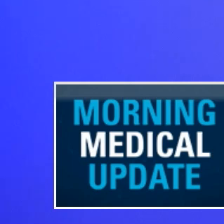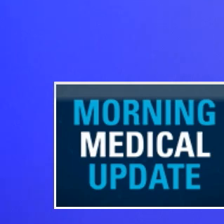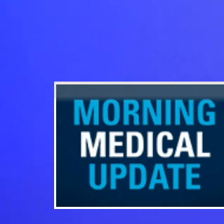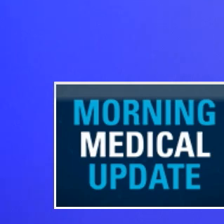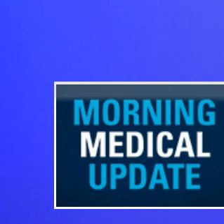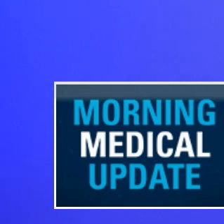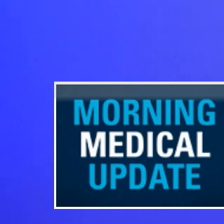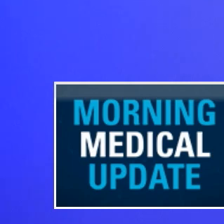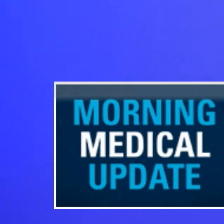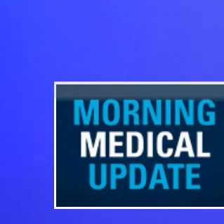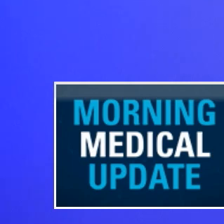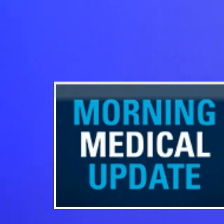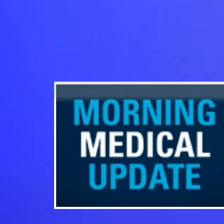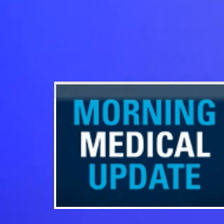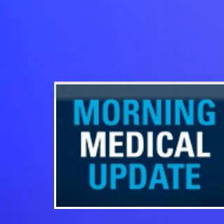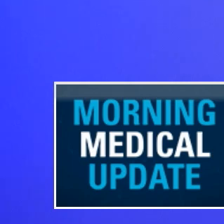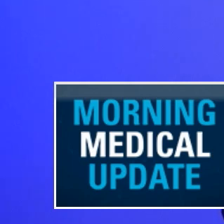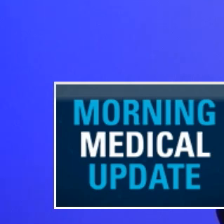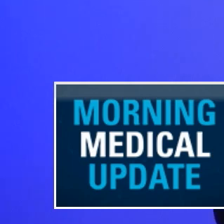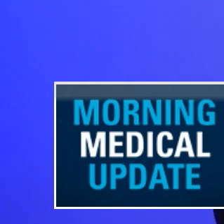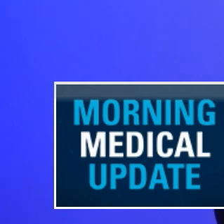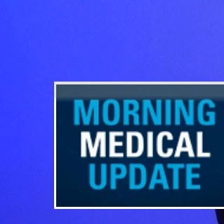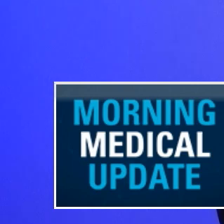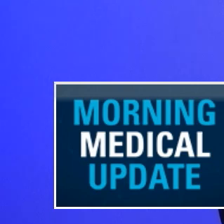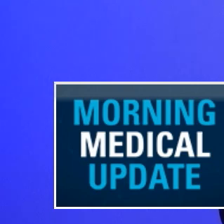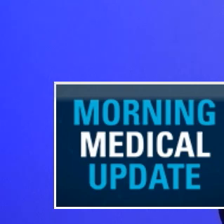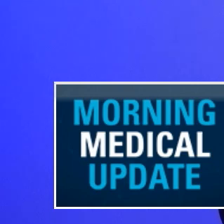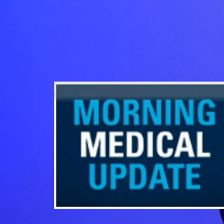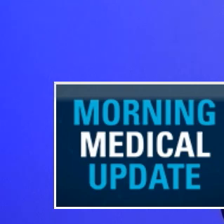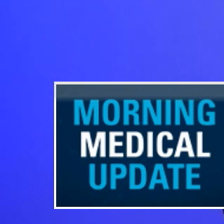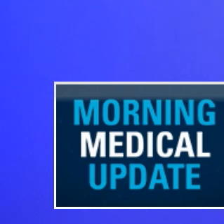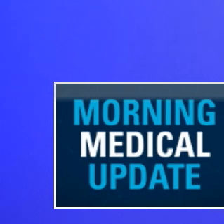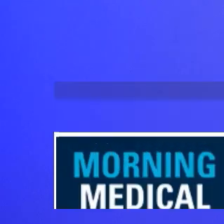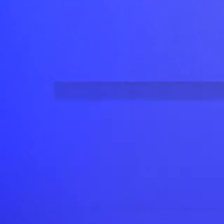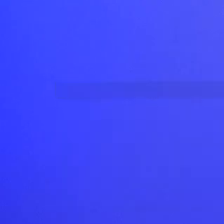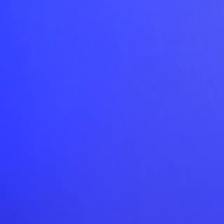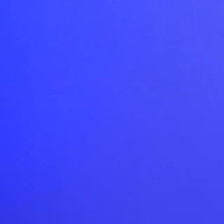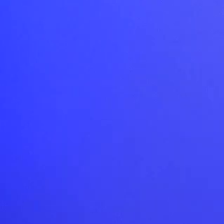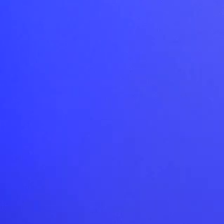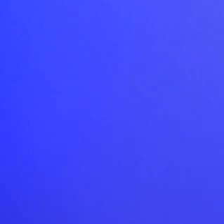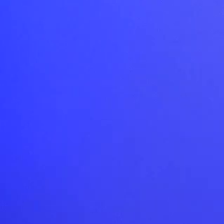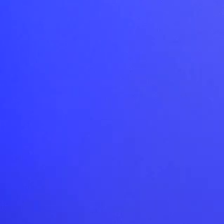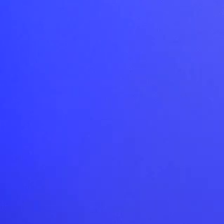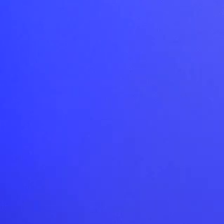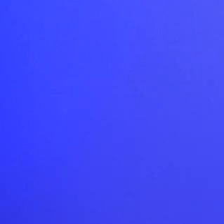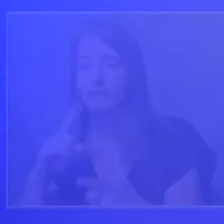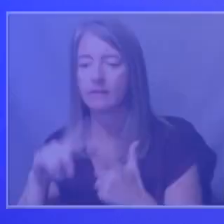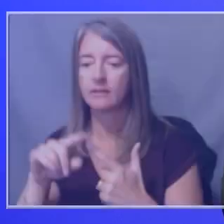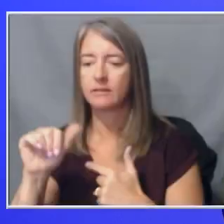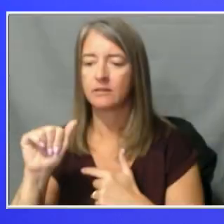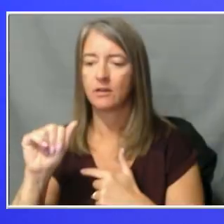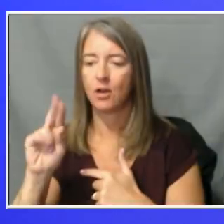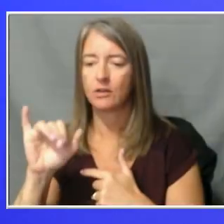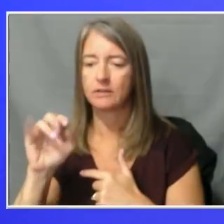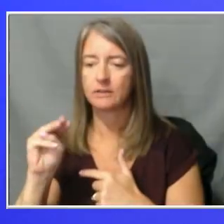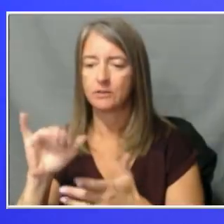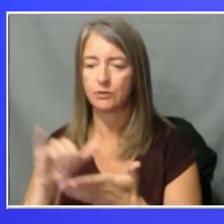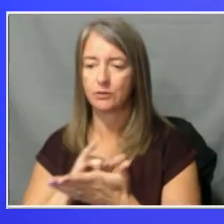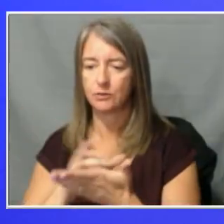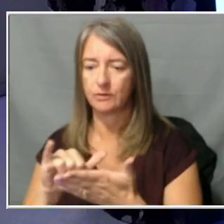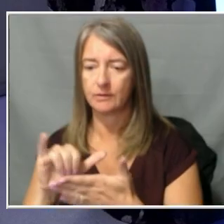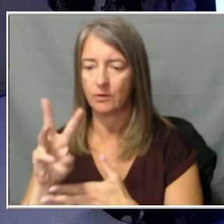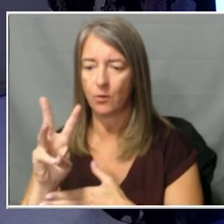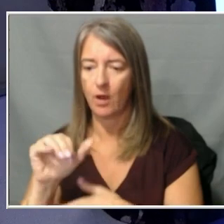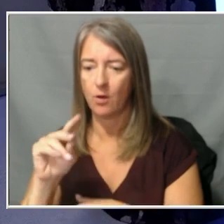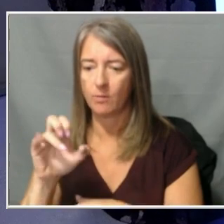went to Spokane, Washington, Chico, California, and then I went to Ogdensburg, New York, and then Wyoming.